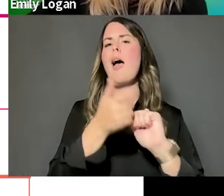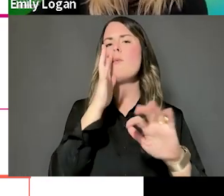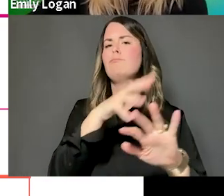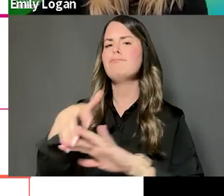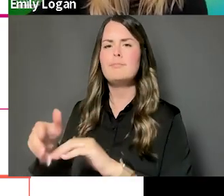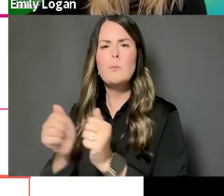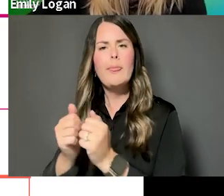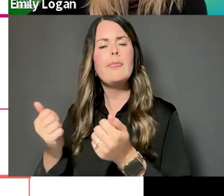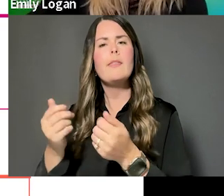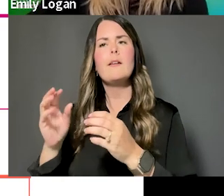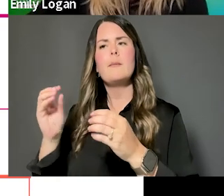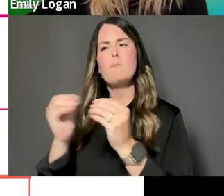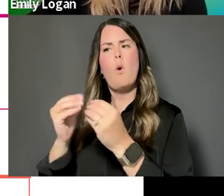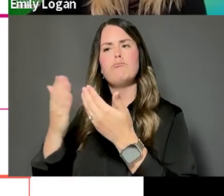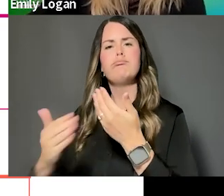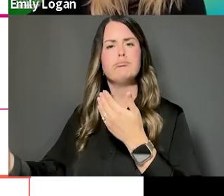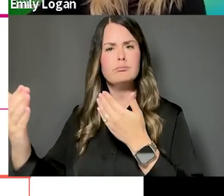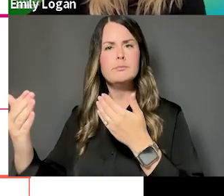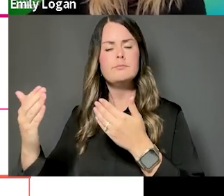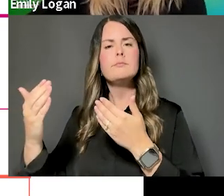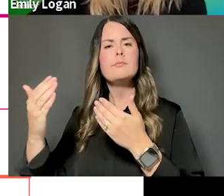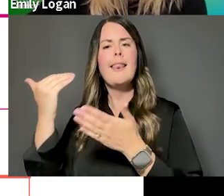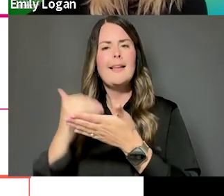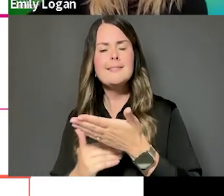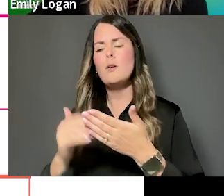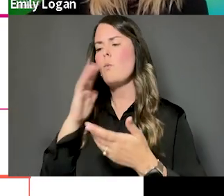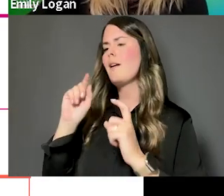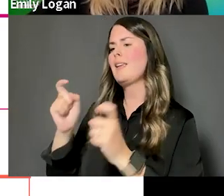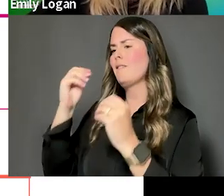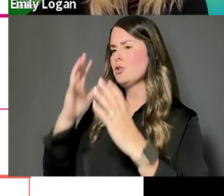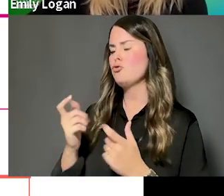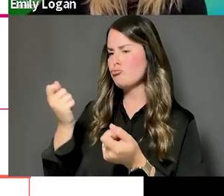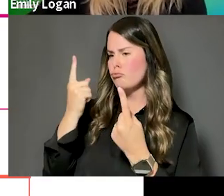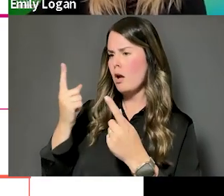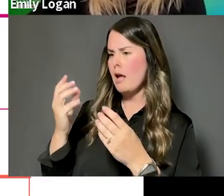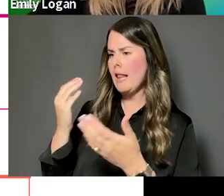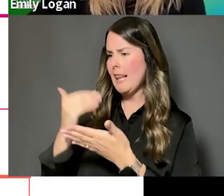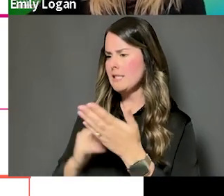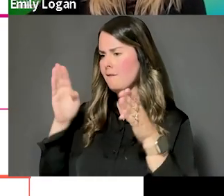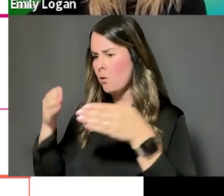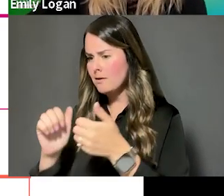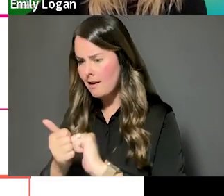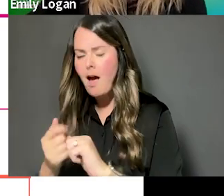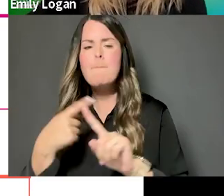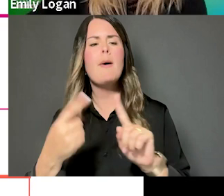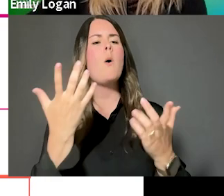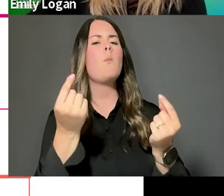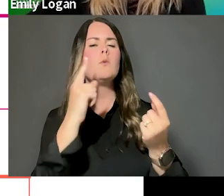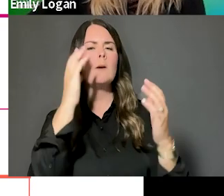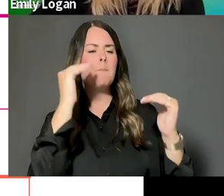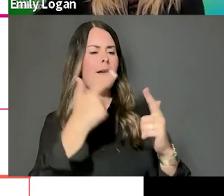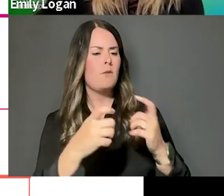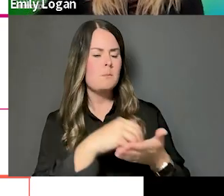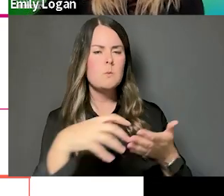progression. Together, these narratives give teacher a clearer vision of what to focus on and what to expect from students at the